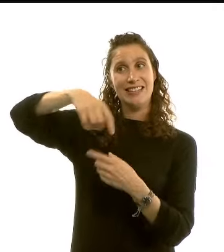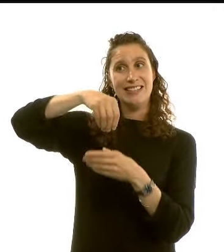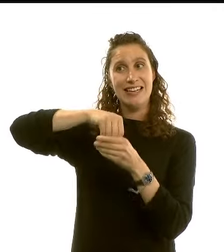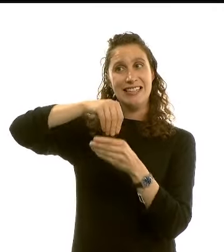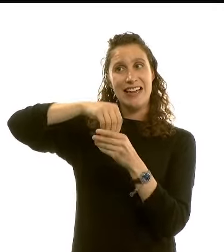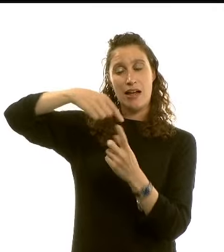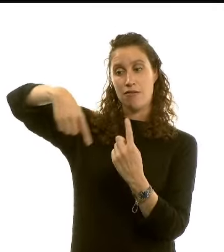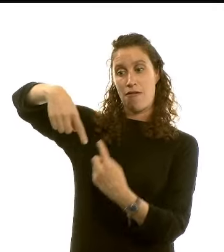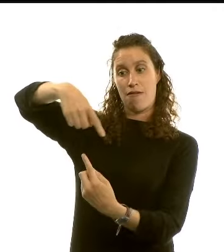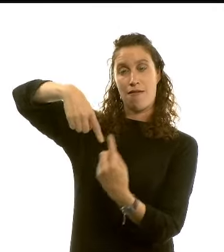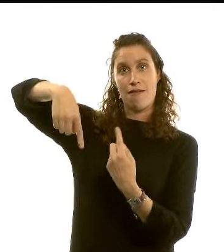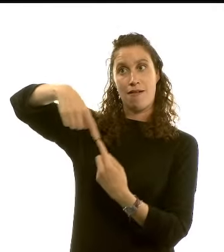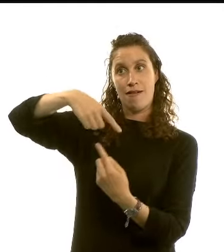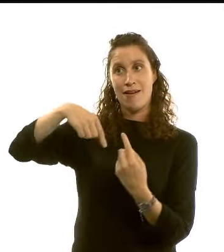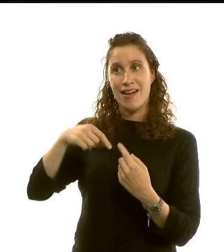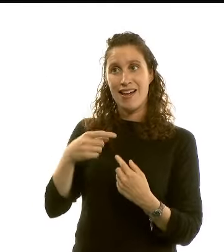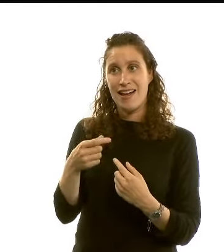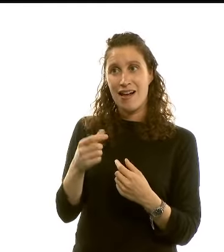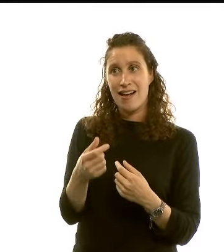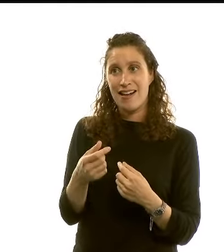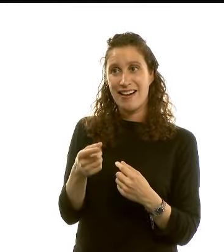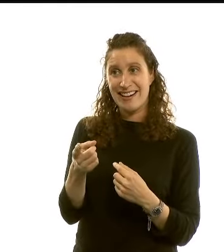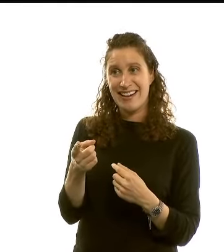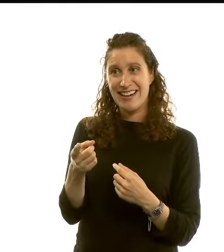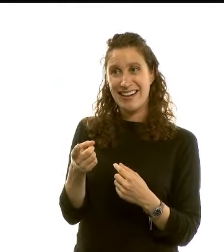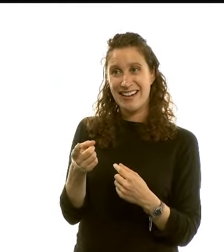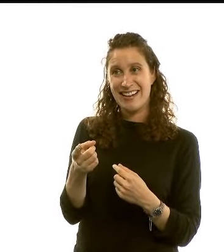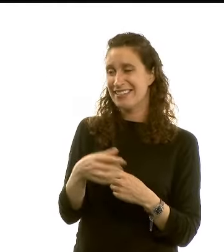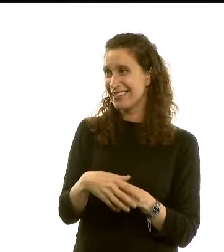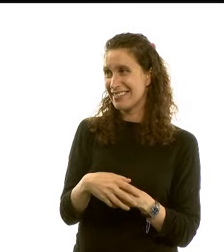spawner, and you can actually make that happen in the Lego set too. And I think that's just such a neat